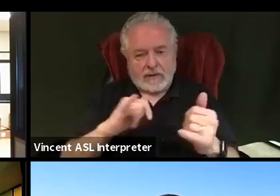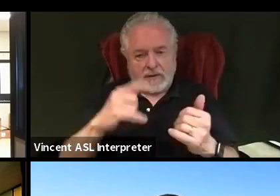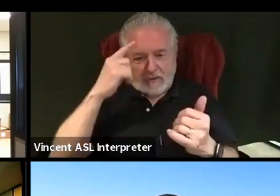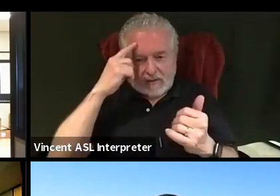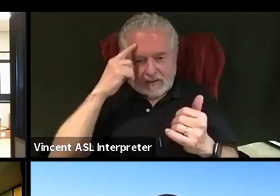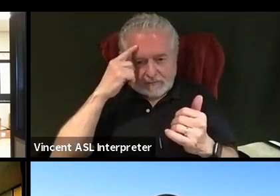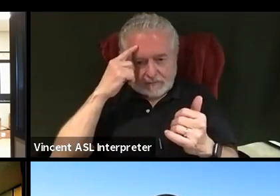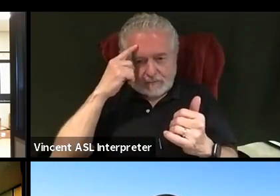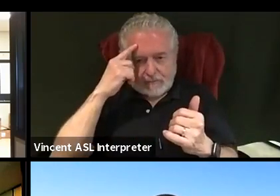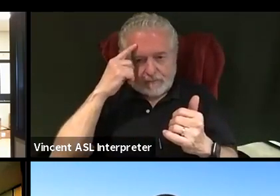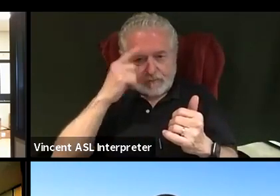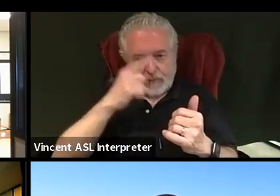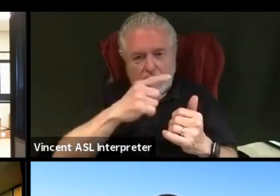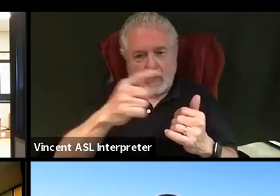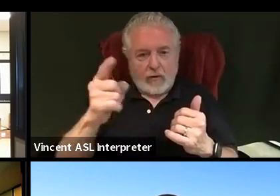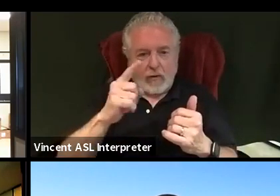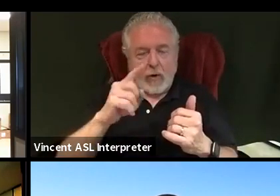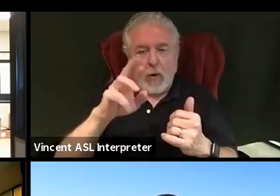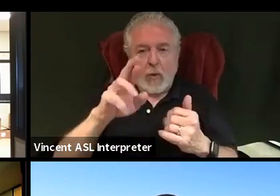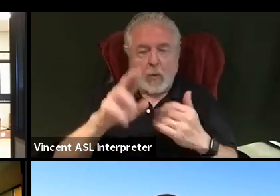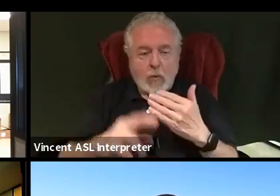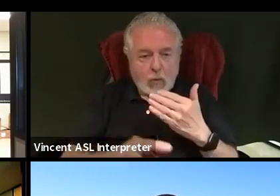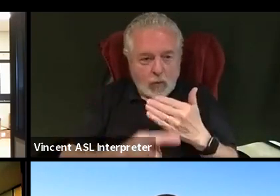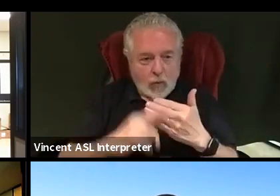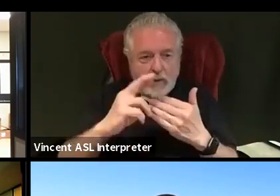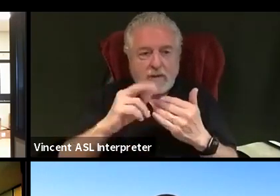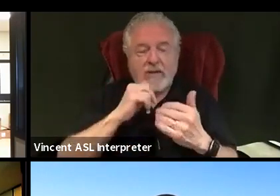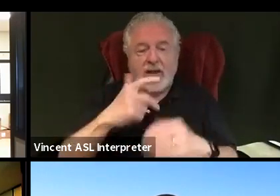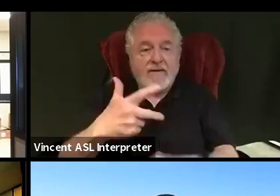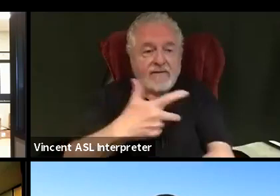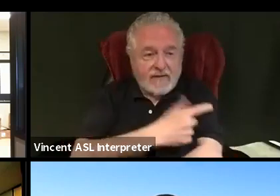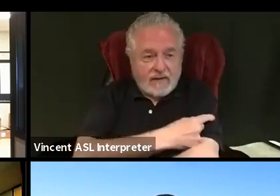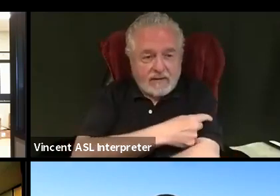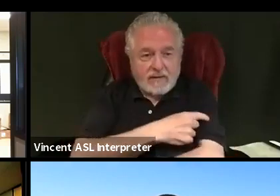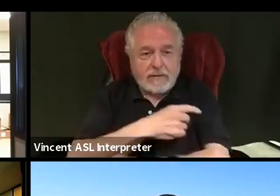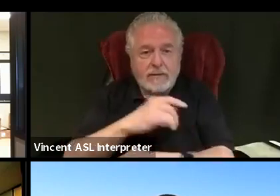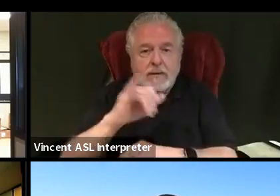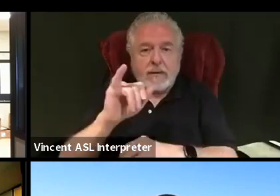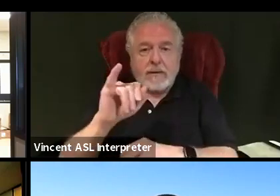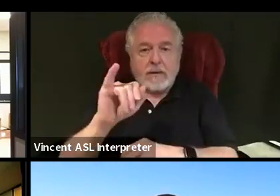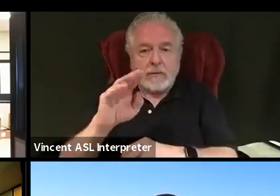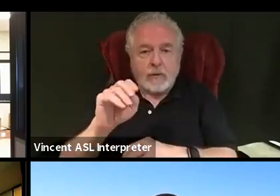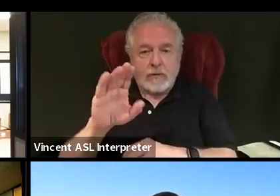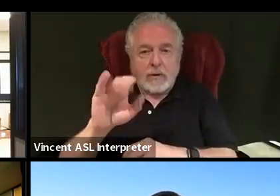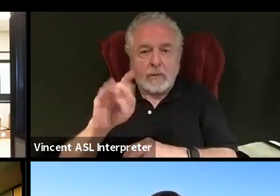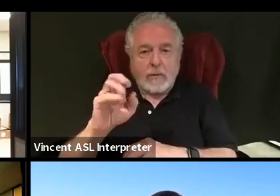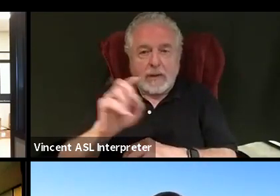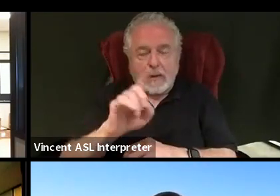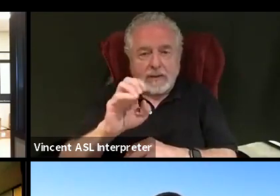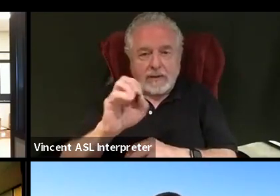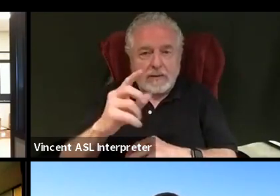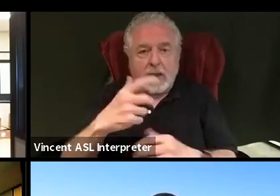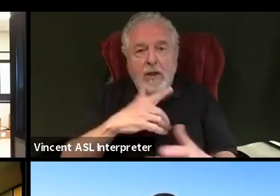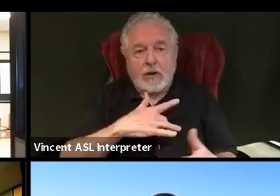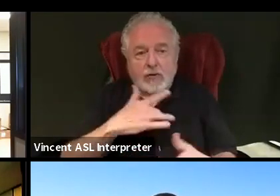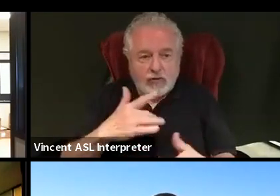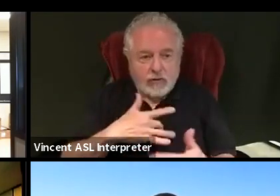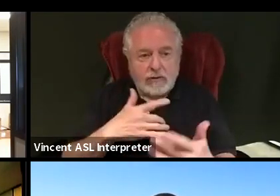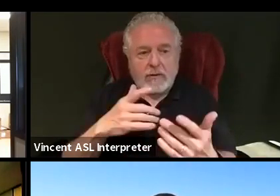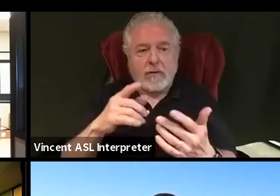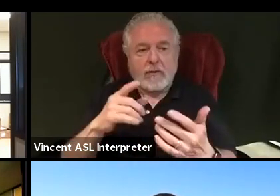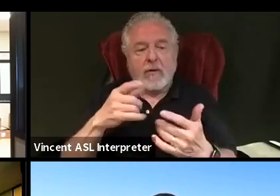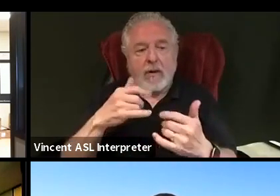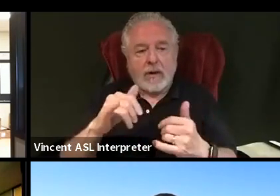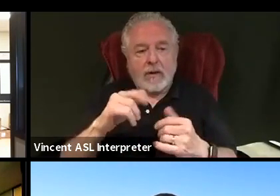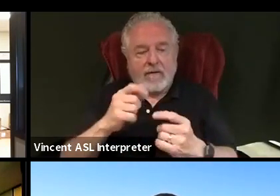think for those who are at risk, who are unvaccinated, immunocompromised, have any concerns, you